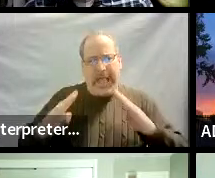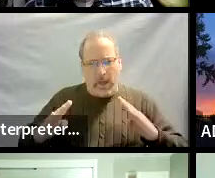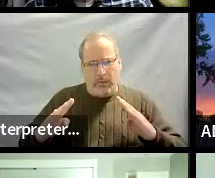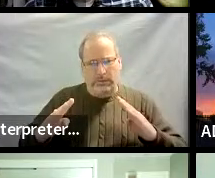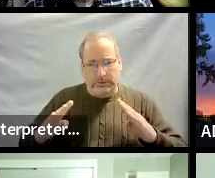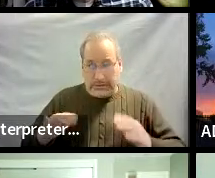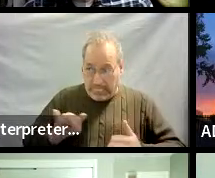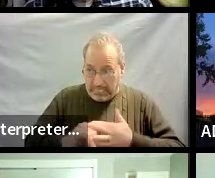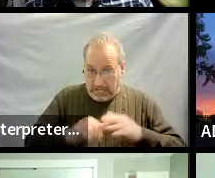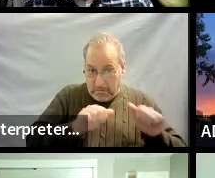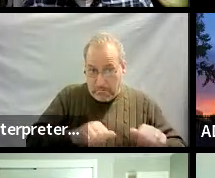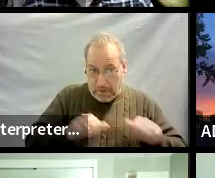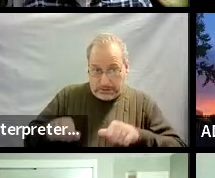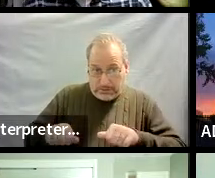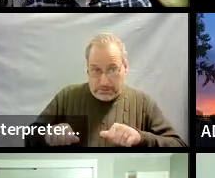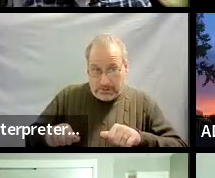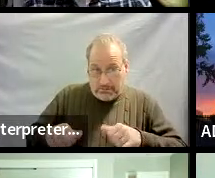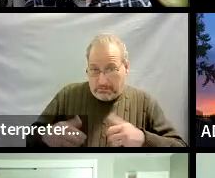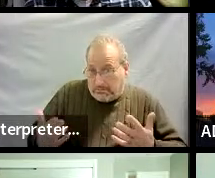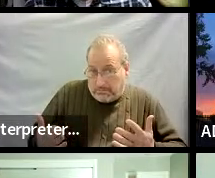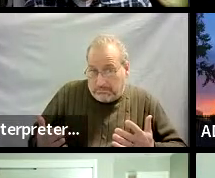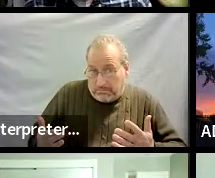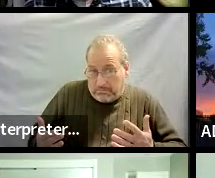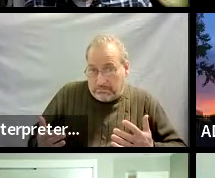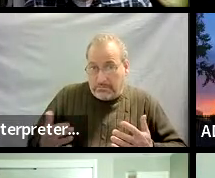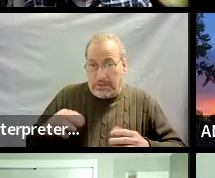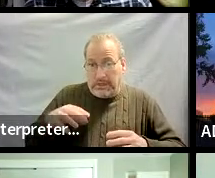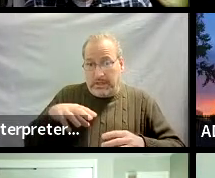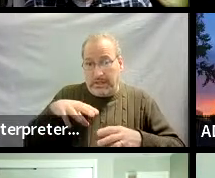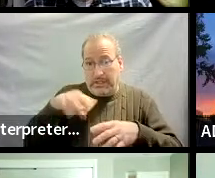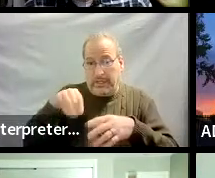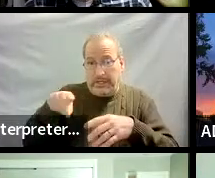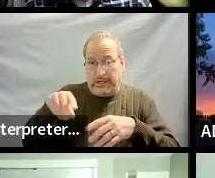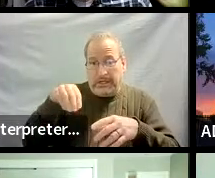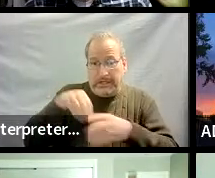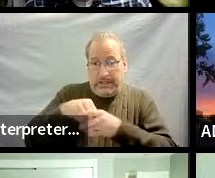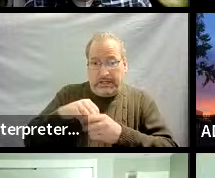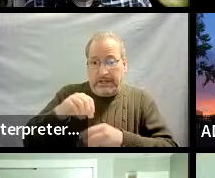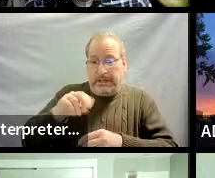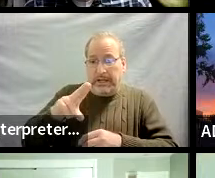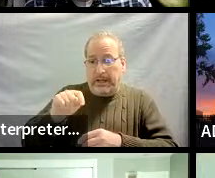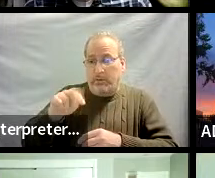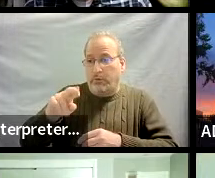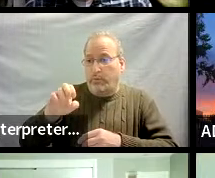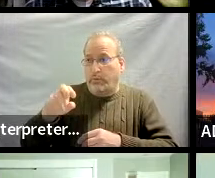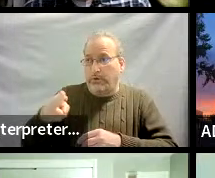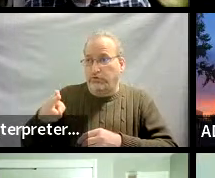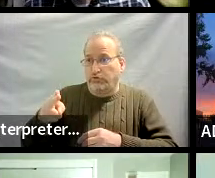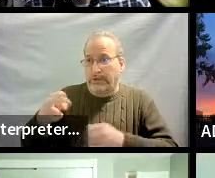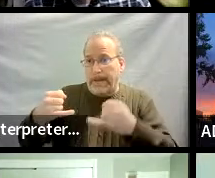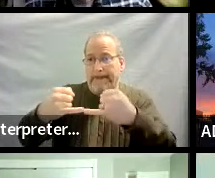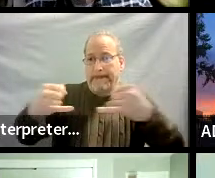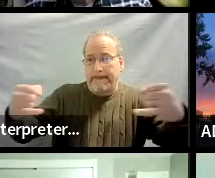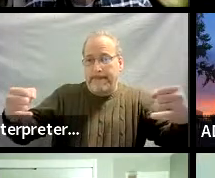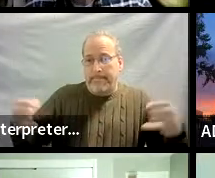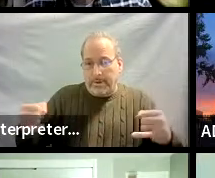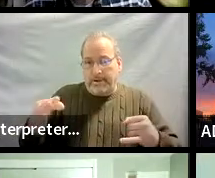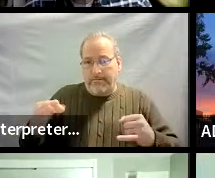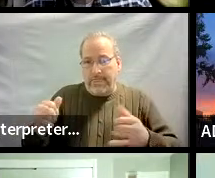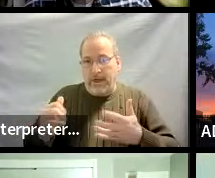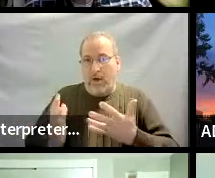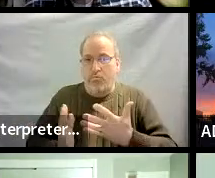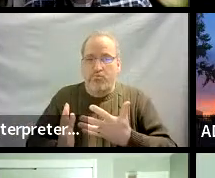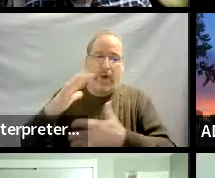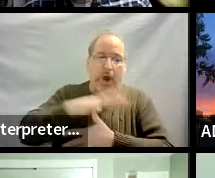is that possible? I don't know. And they're within those outreach boundaries of the priority outreach